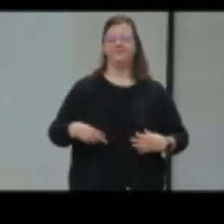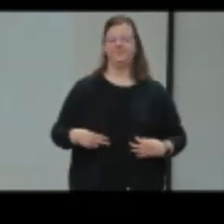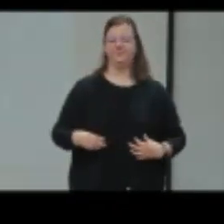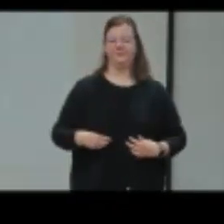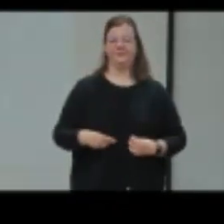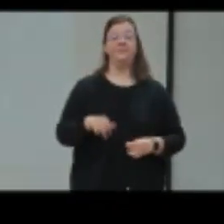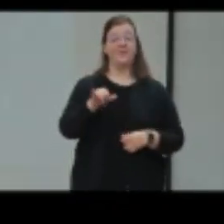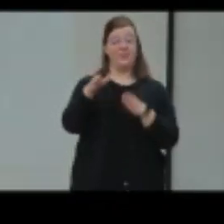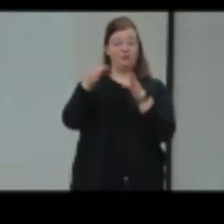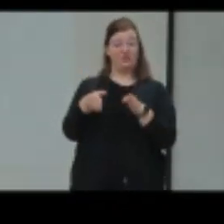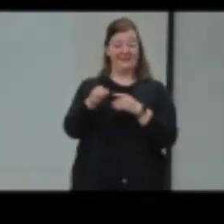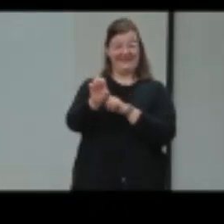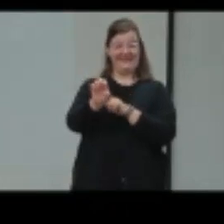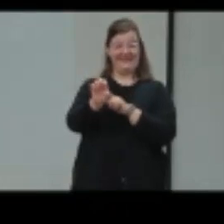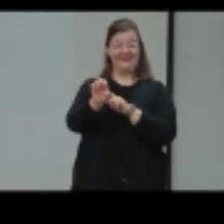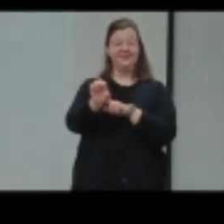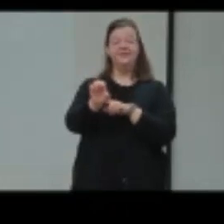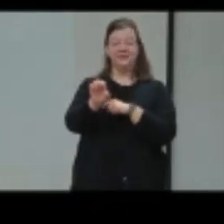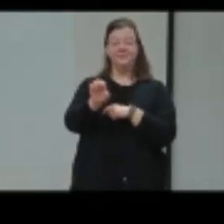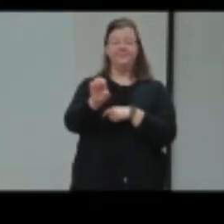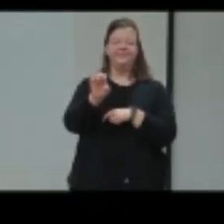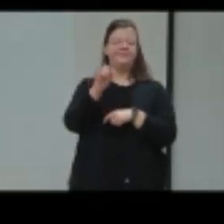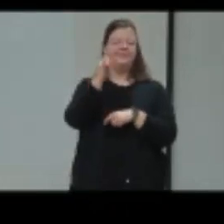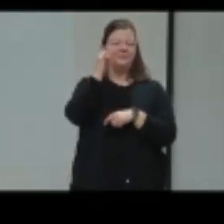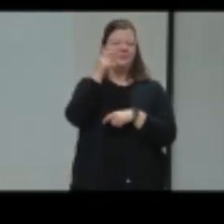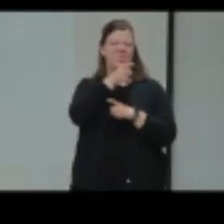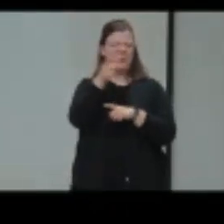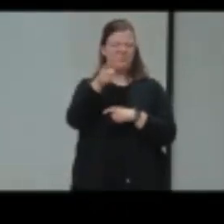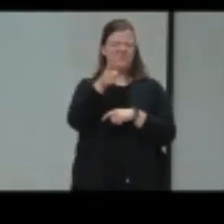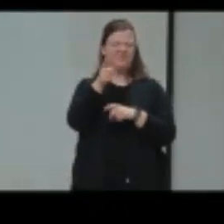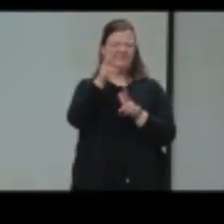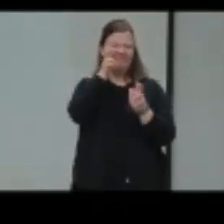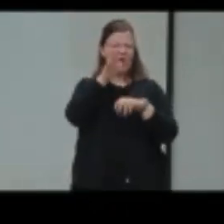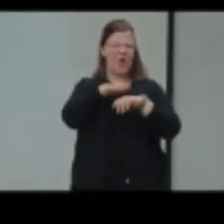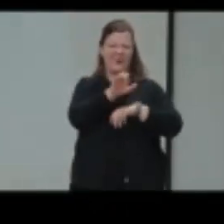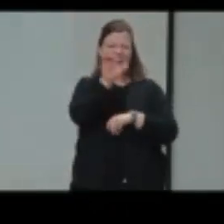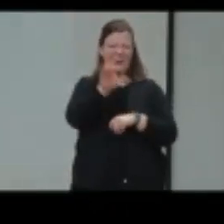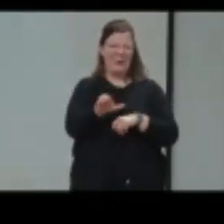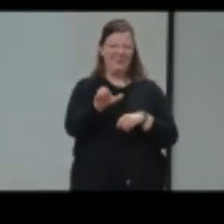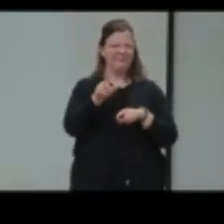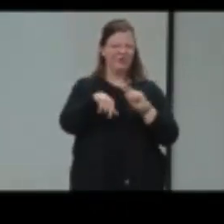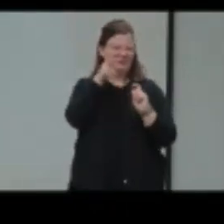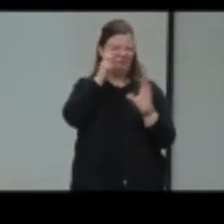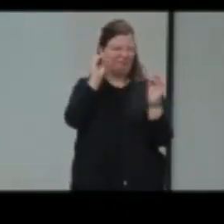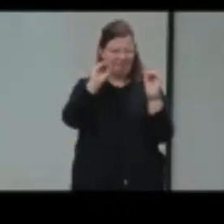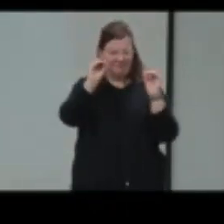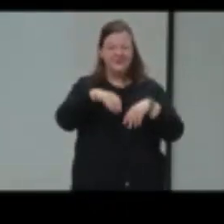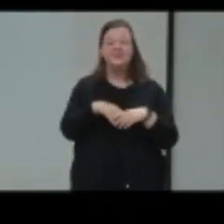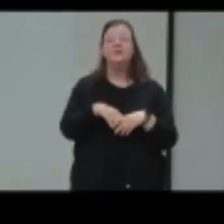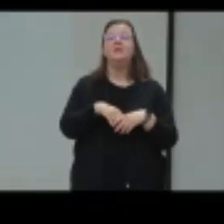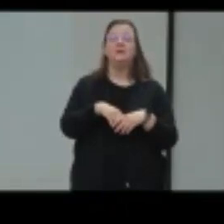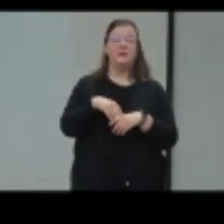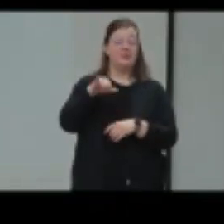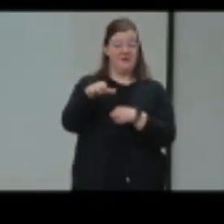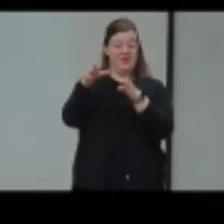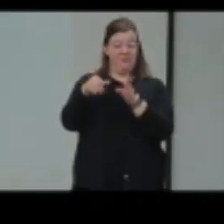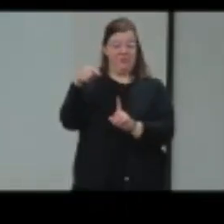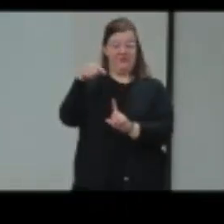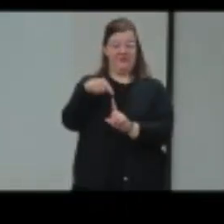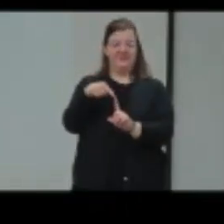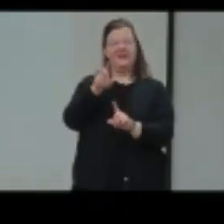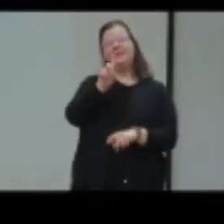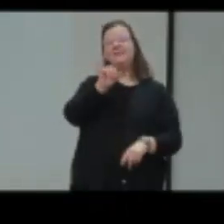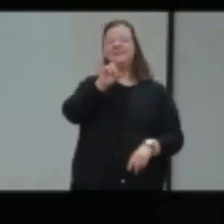E was at, for those of you on Zoom who didn't get to hear that, E is a